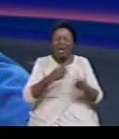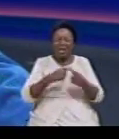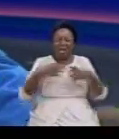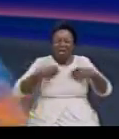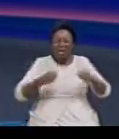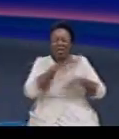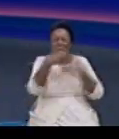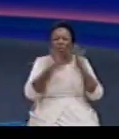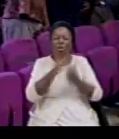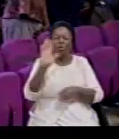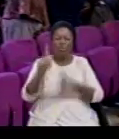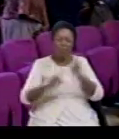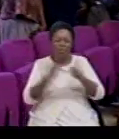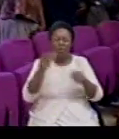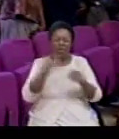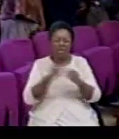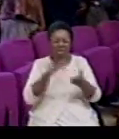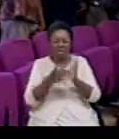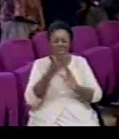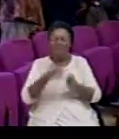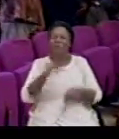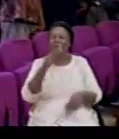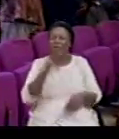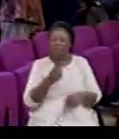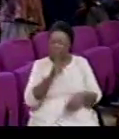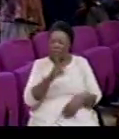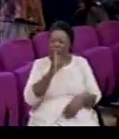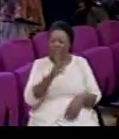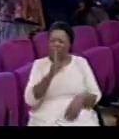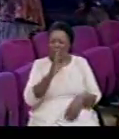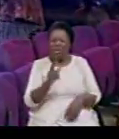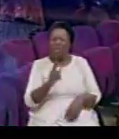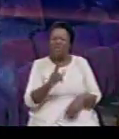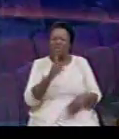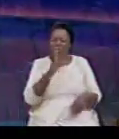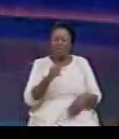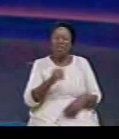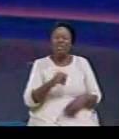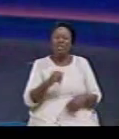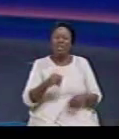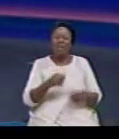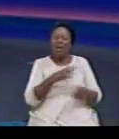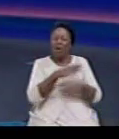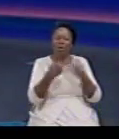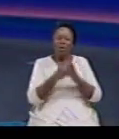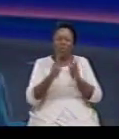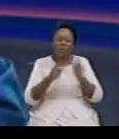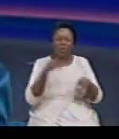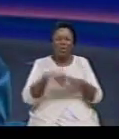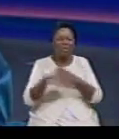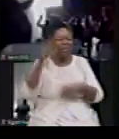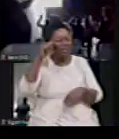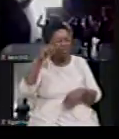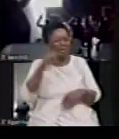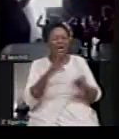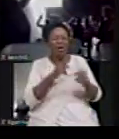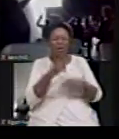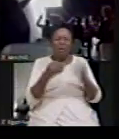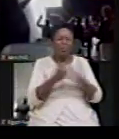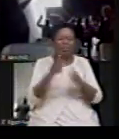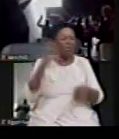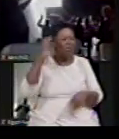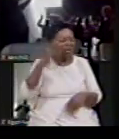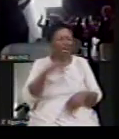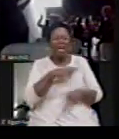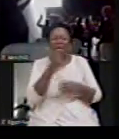in Jesus' name. Everyone there over the radio, everyone there over the television, everyone there, wherever they are,